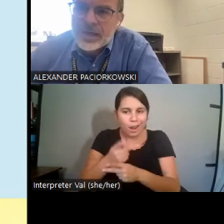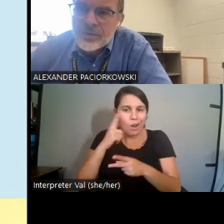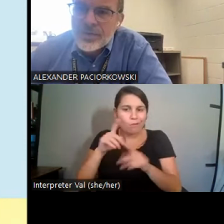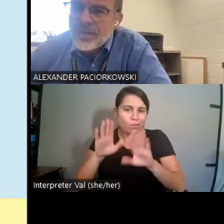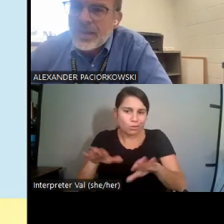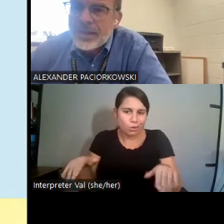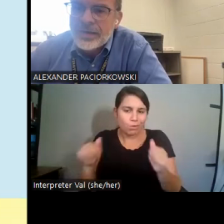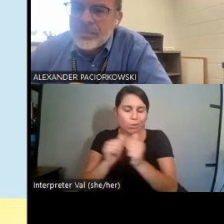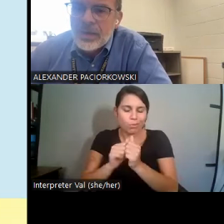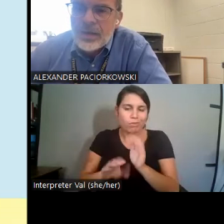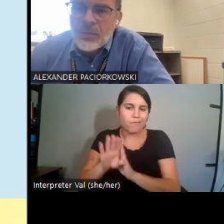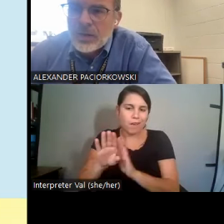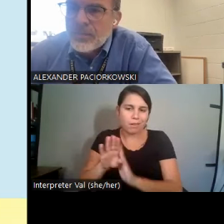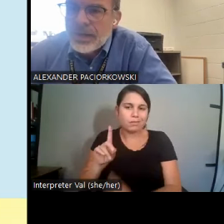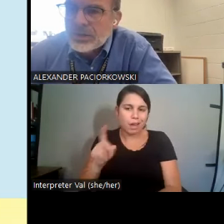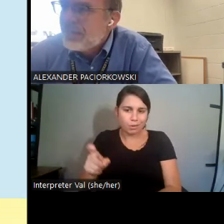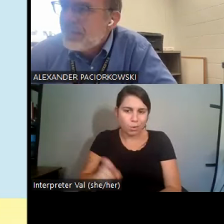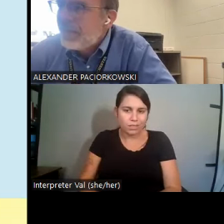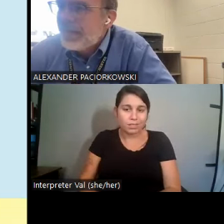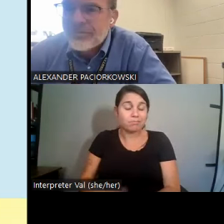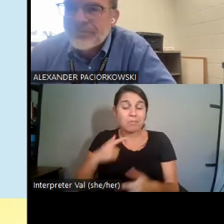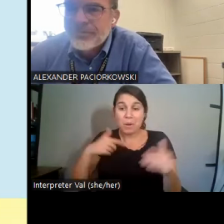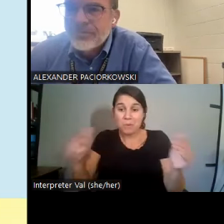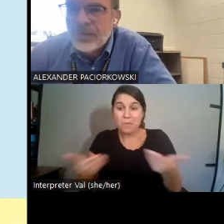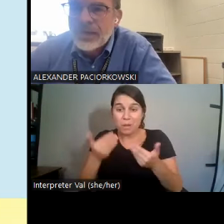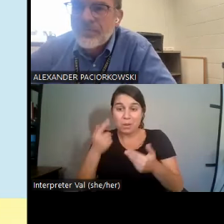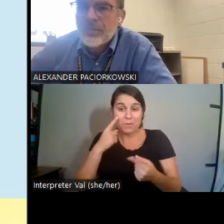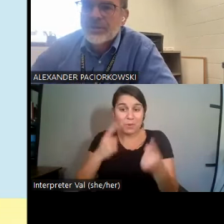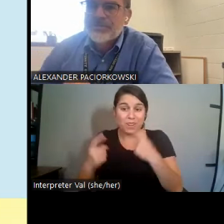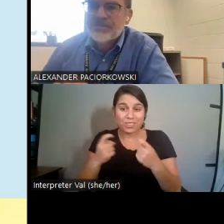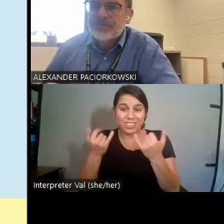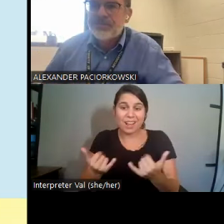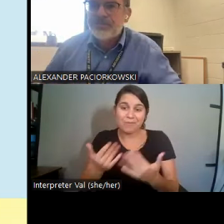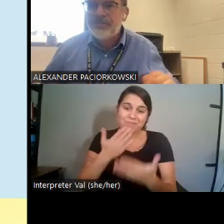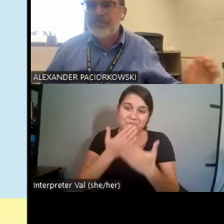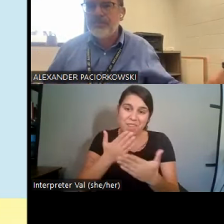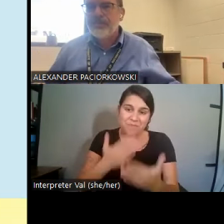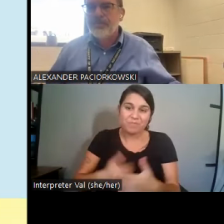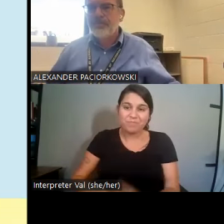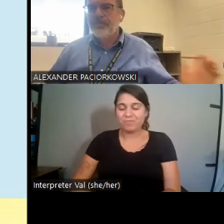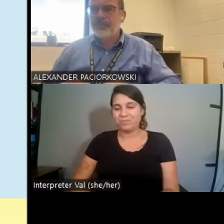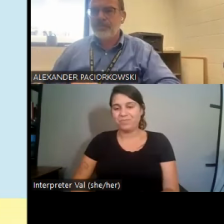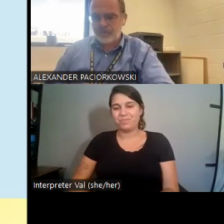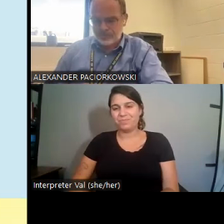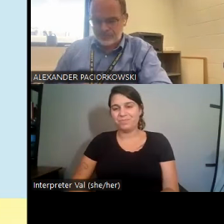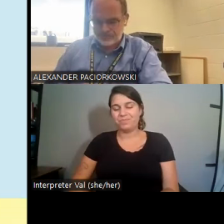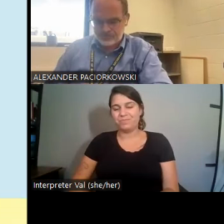developmental diagnoses, and I welcome any questions you might have. Thank you very much.